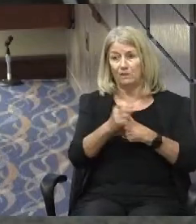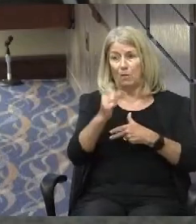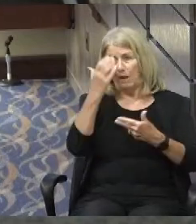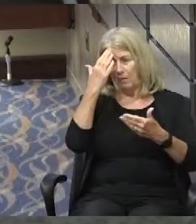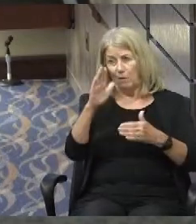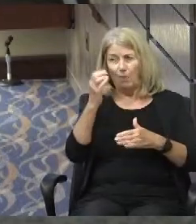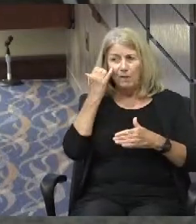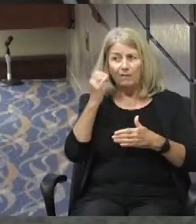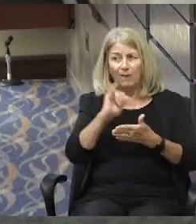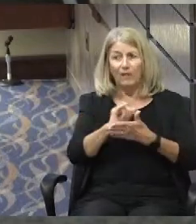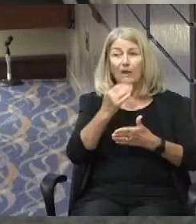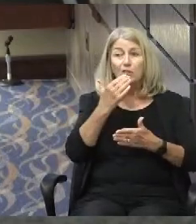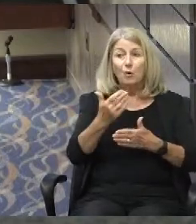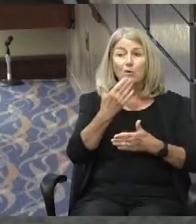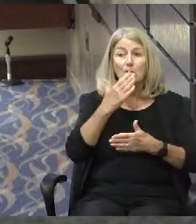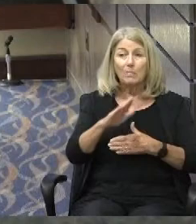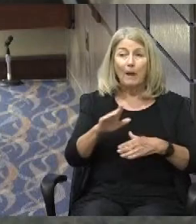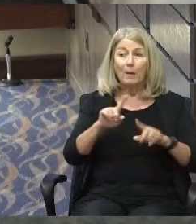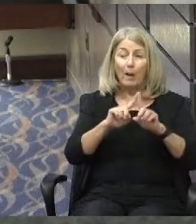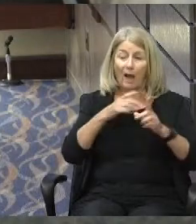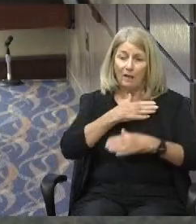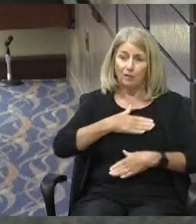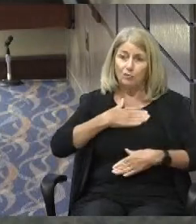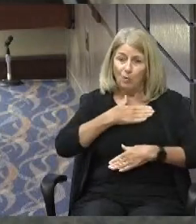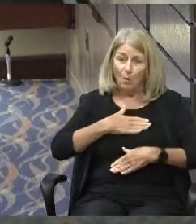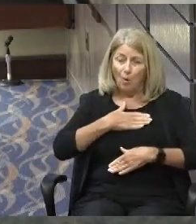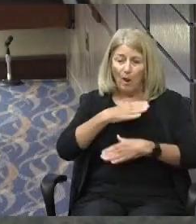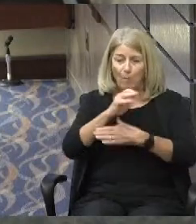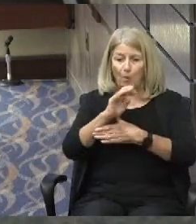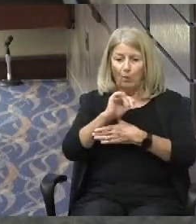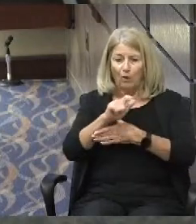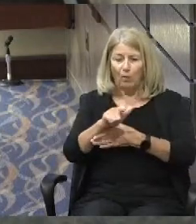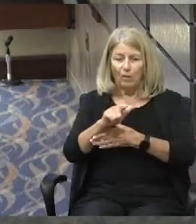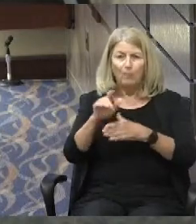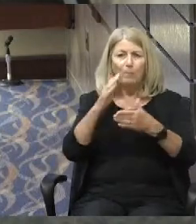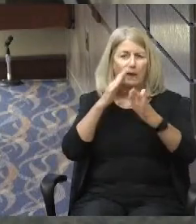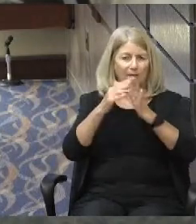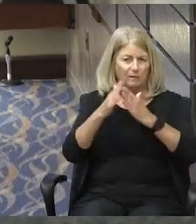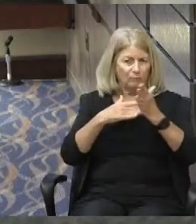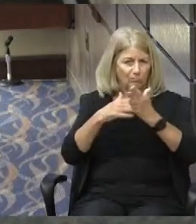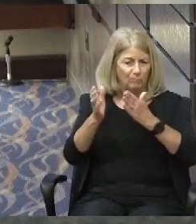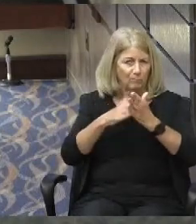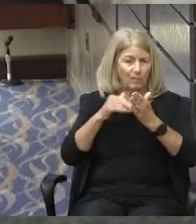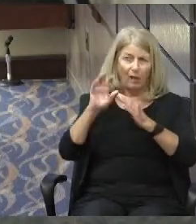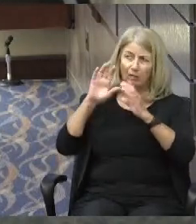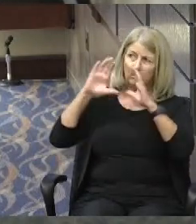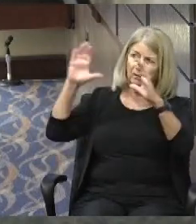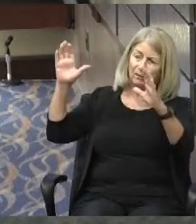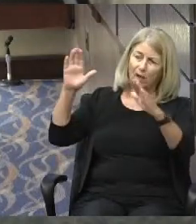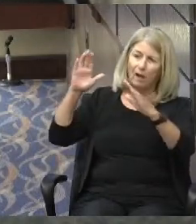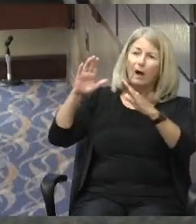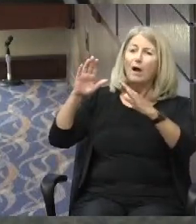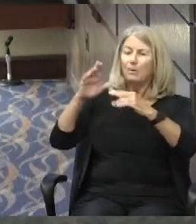that's good or bad, but I enjoy the murals, but I'm thinking, I'm